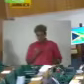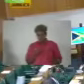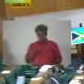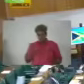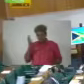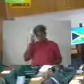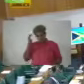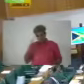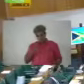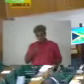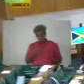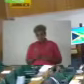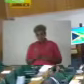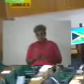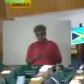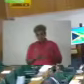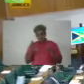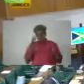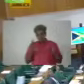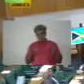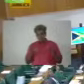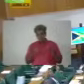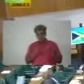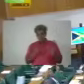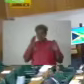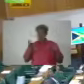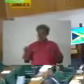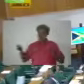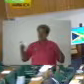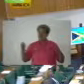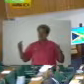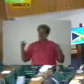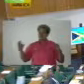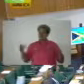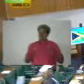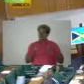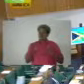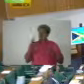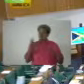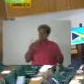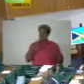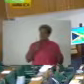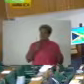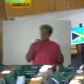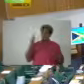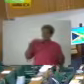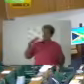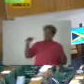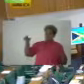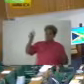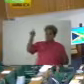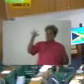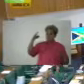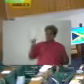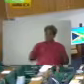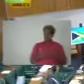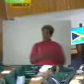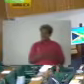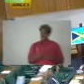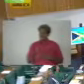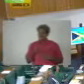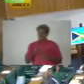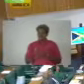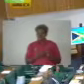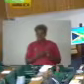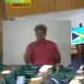Crawford, focus. Don't focus on... I am not focused on focus them. I'm focused on my children up there. Well, yes. That may